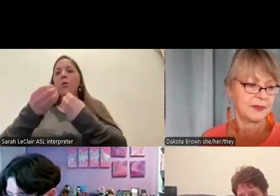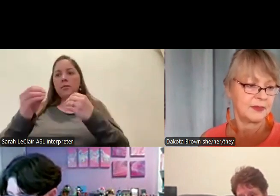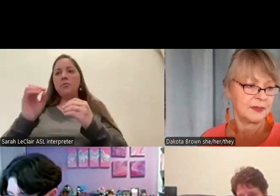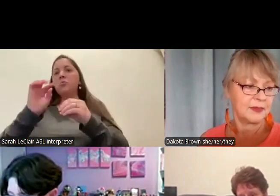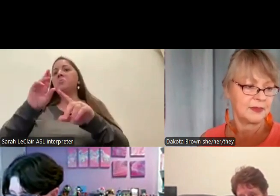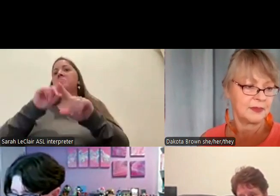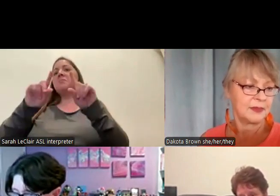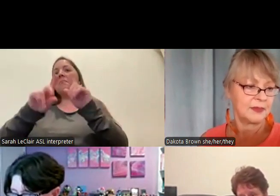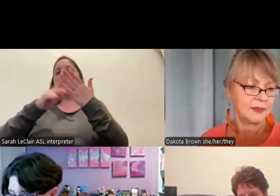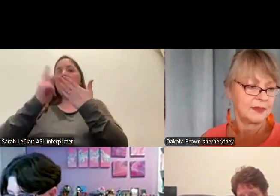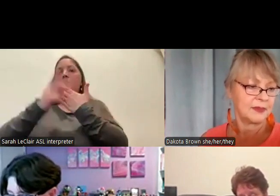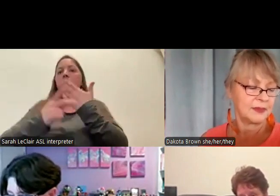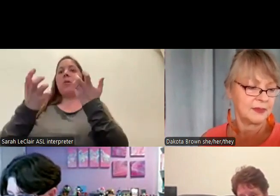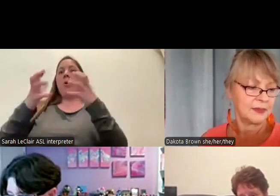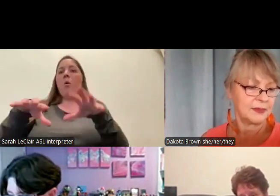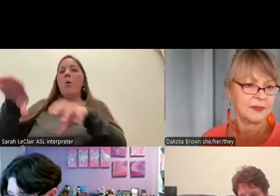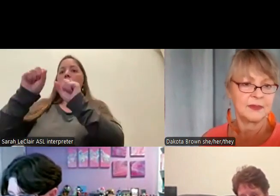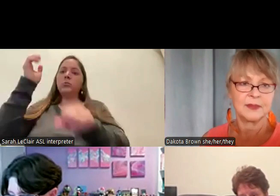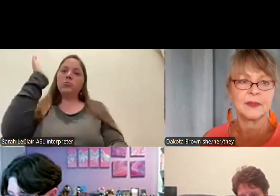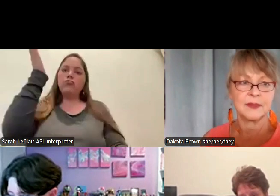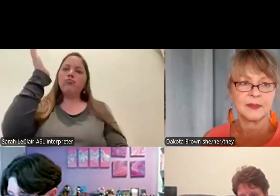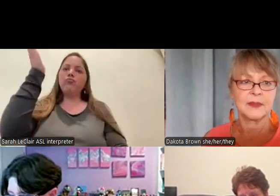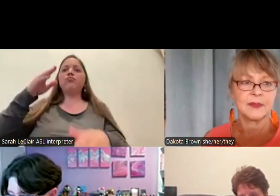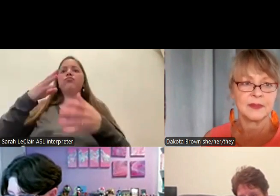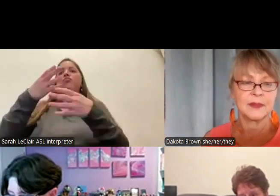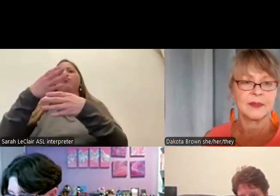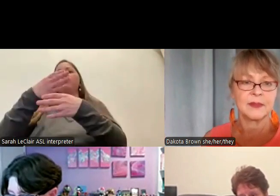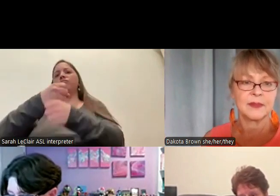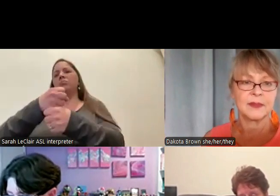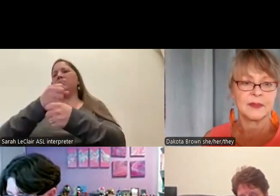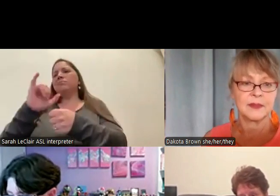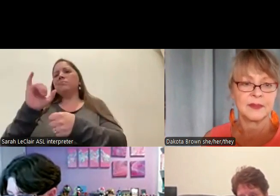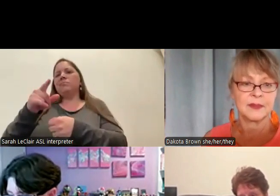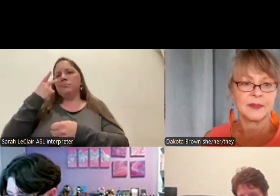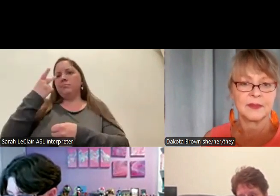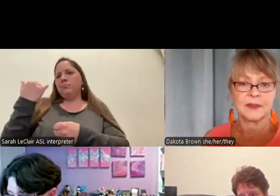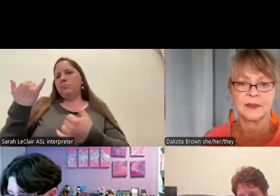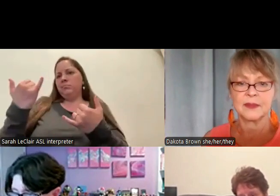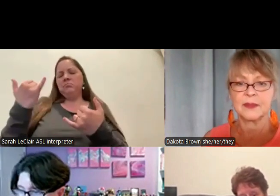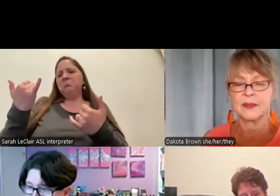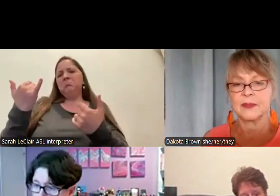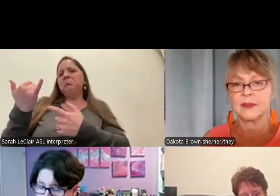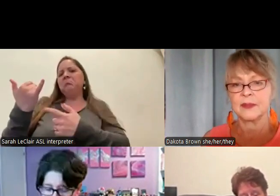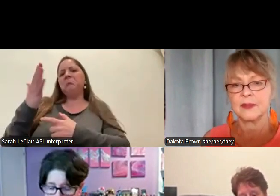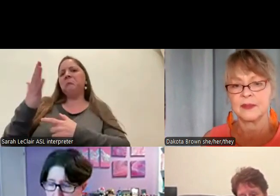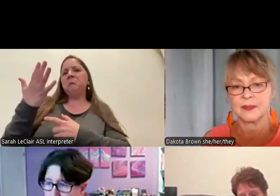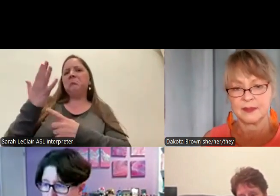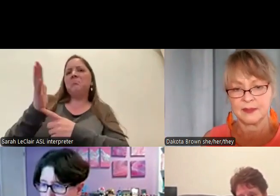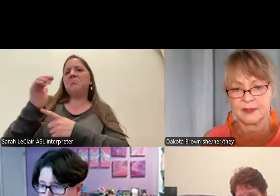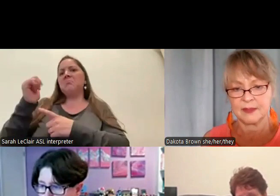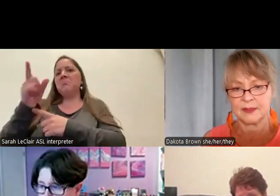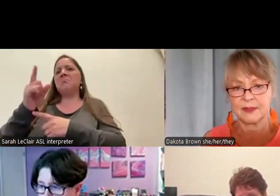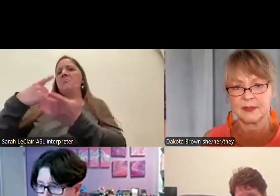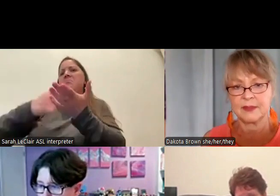programs that would like to do a short presentation, similar to what you saw here today, each month, and it will be a